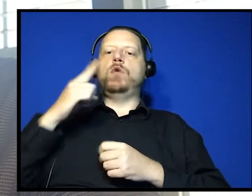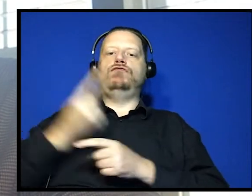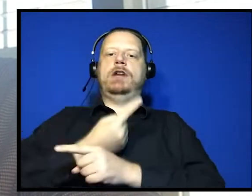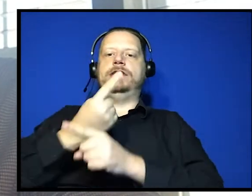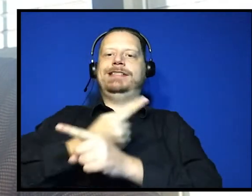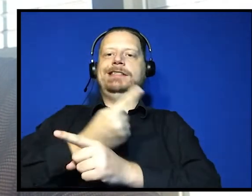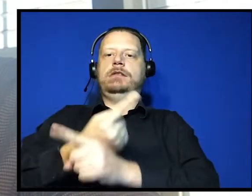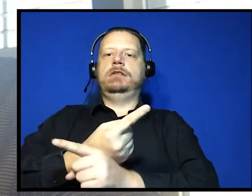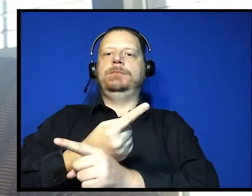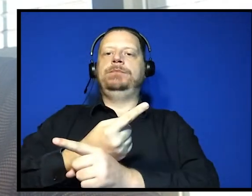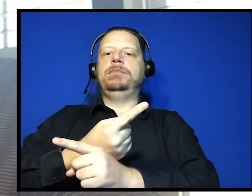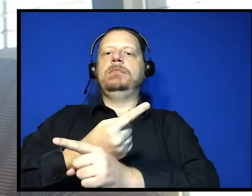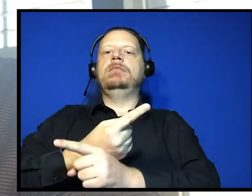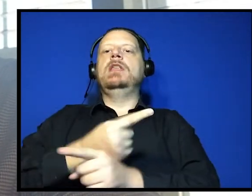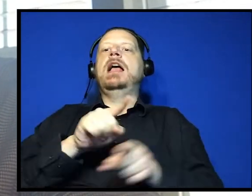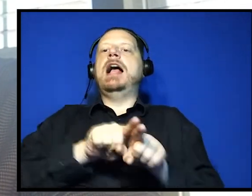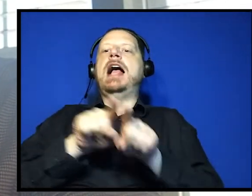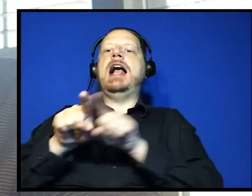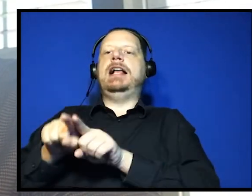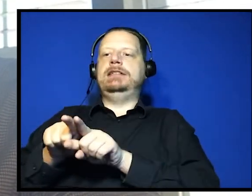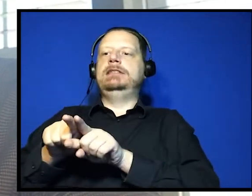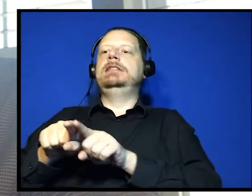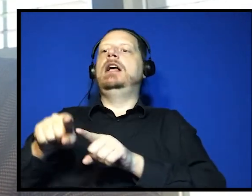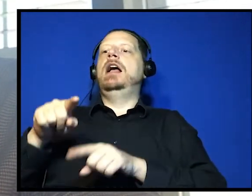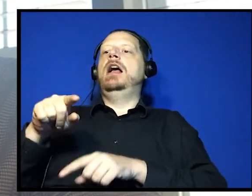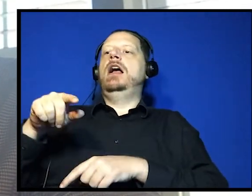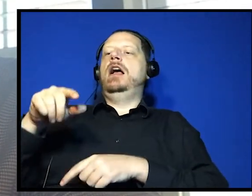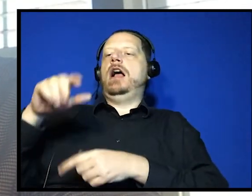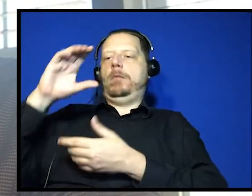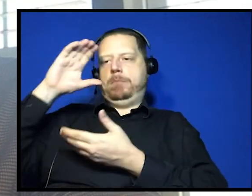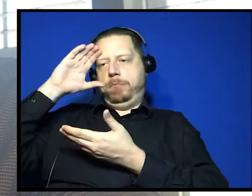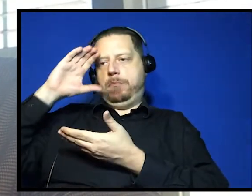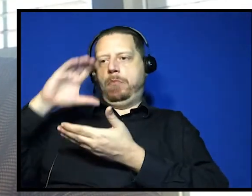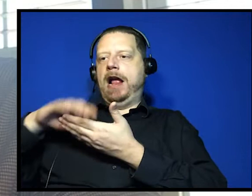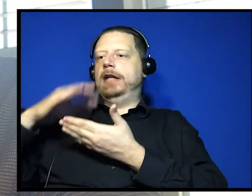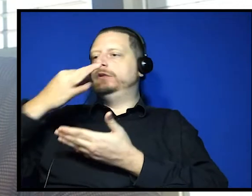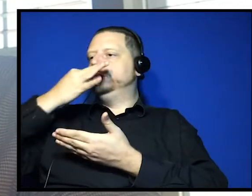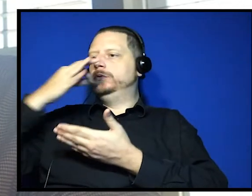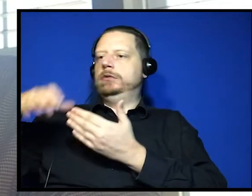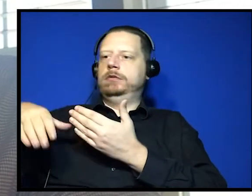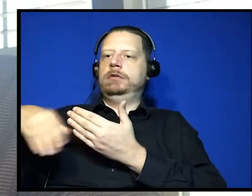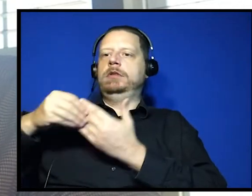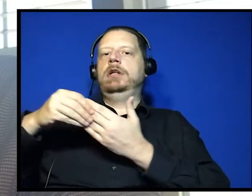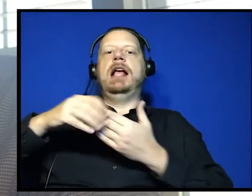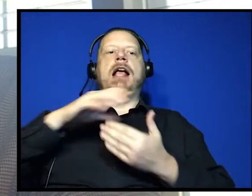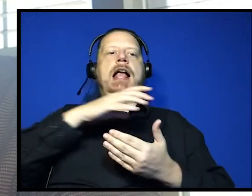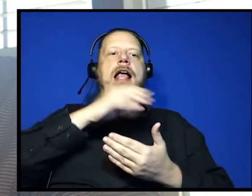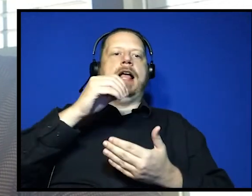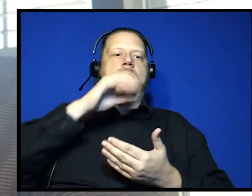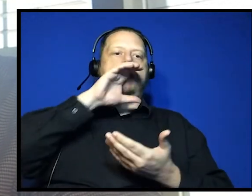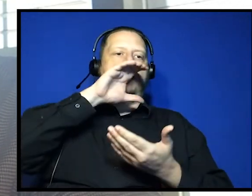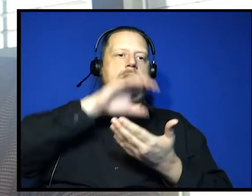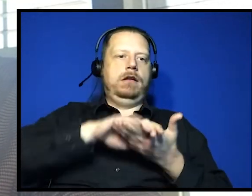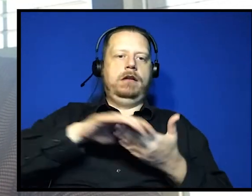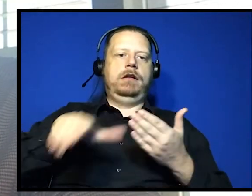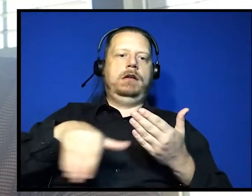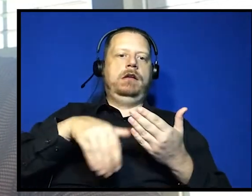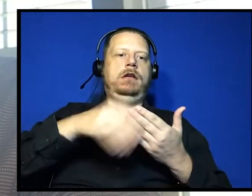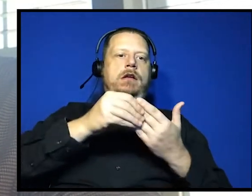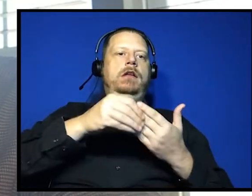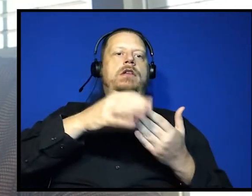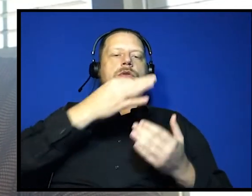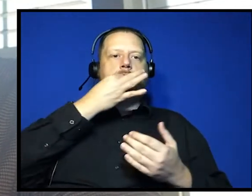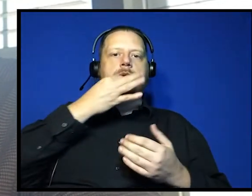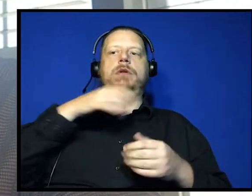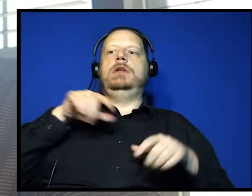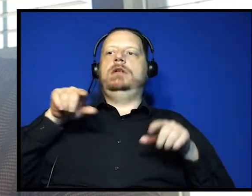righteousness, as a bridegroom decks himself with a garland, and as a bride adorns herself with